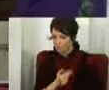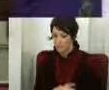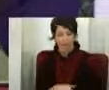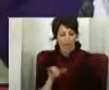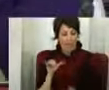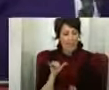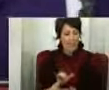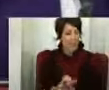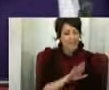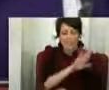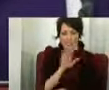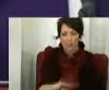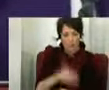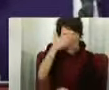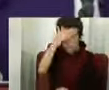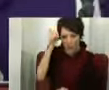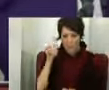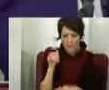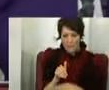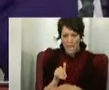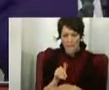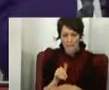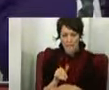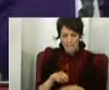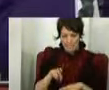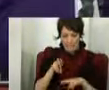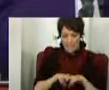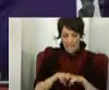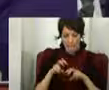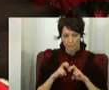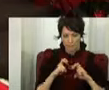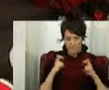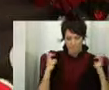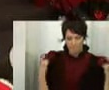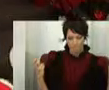that never-to-be-forgotten night, as he sat at the table,